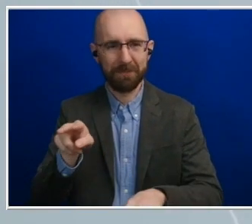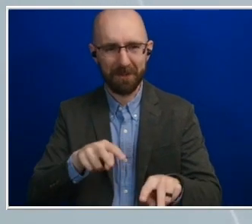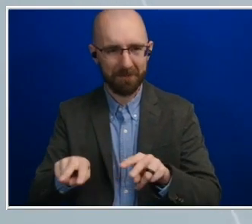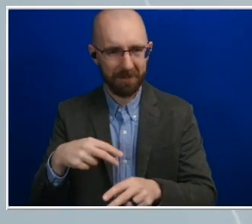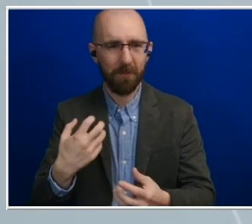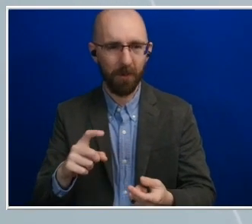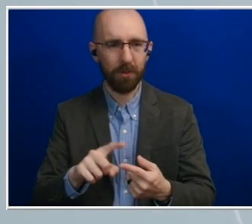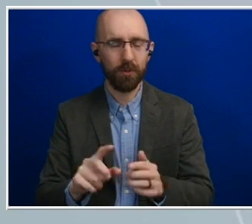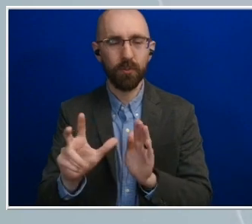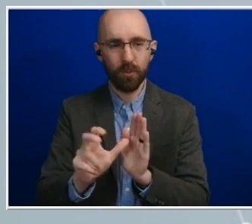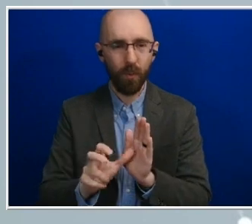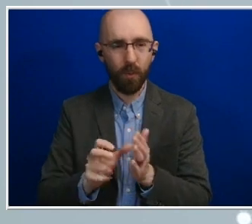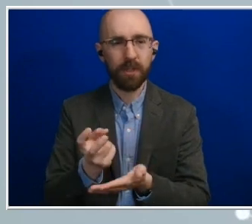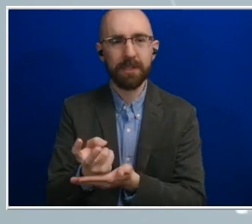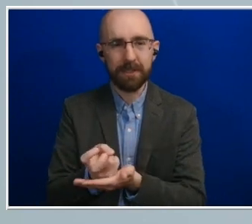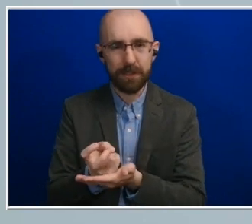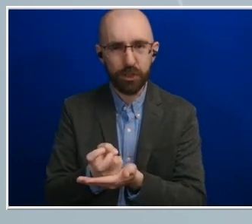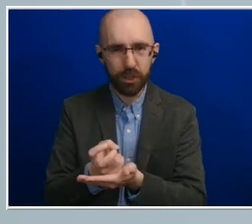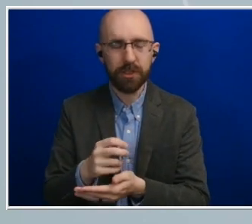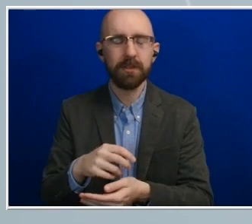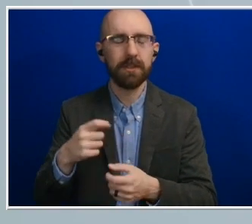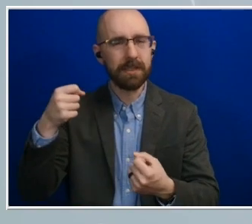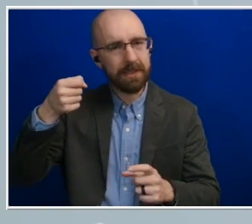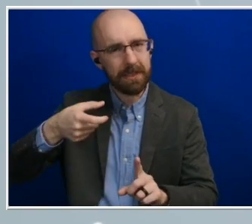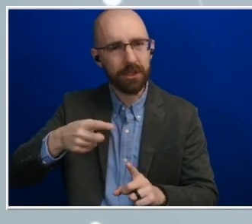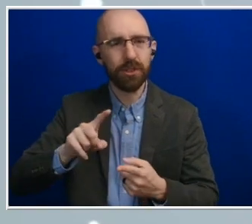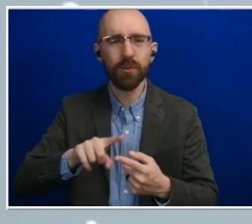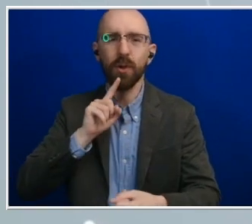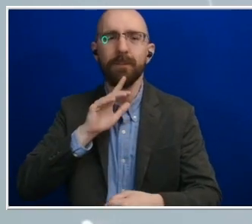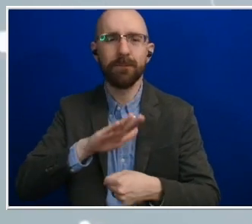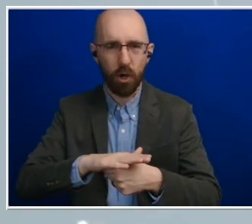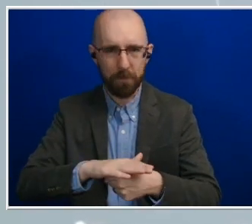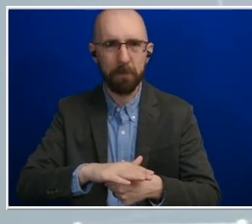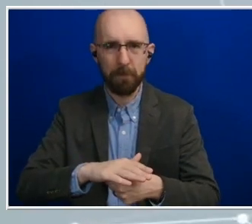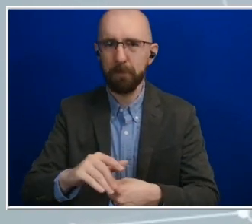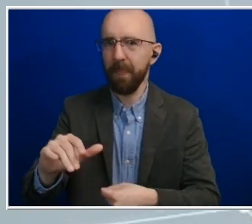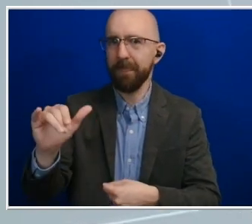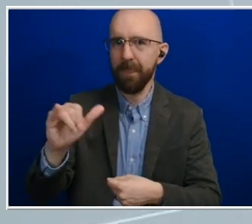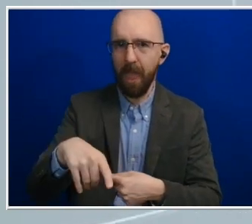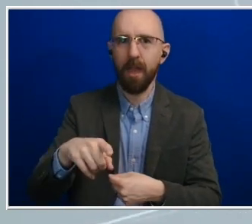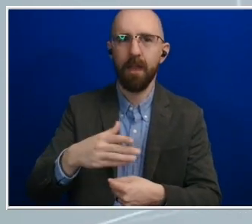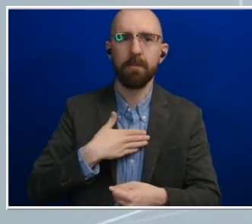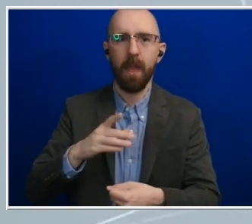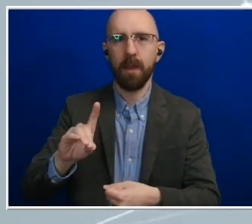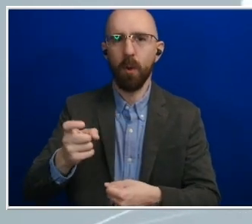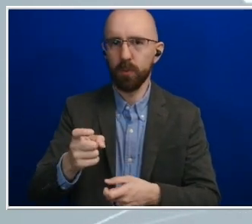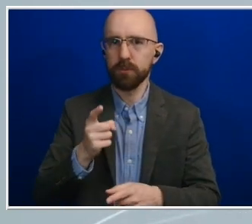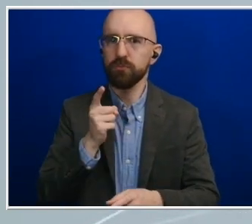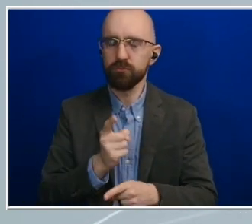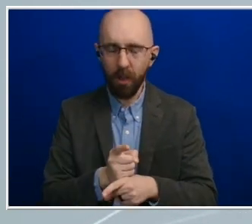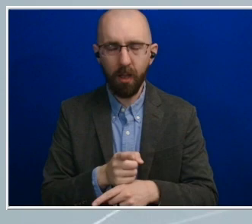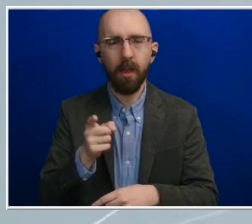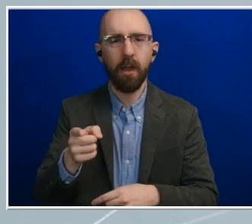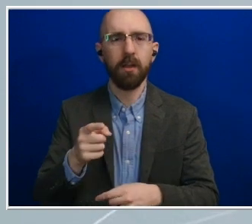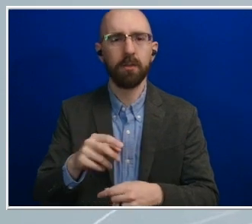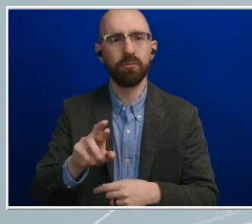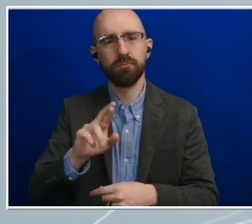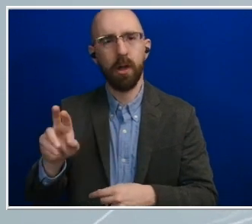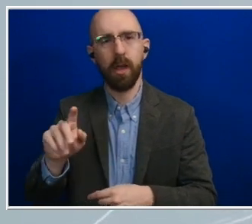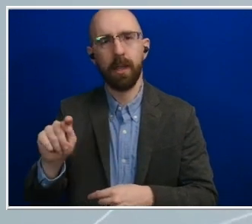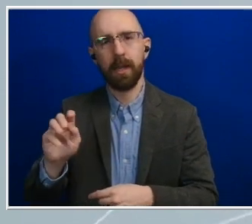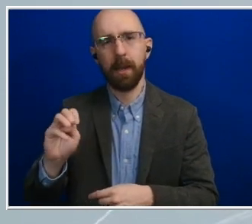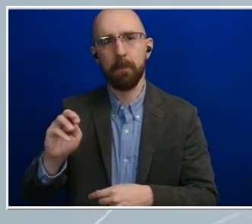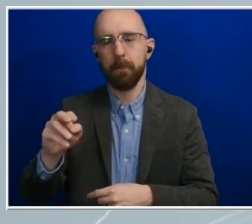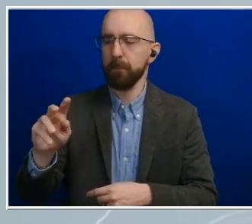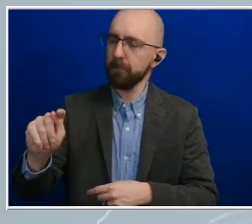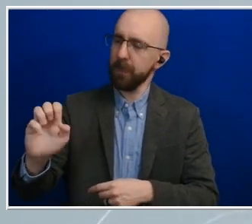seizures to confirm that, my diagnosis was correct, that they were right temporal seizures. And then the MRI is a big